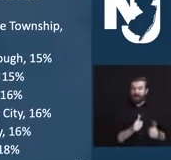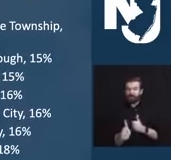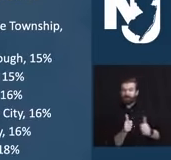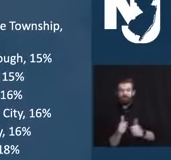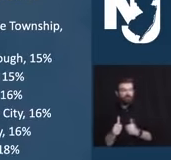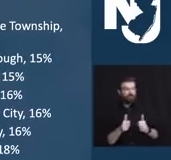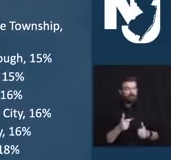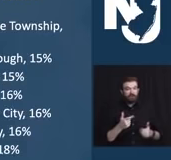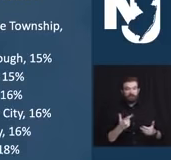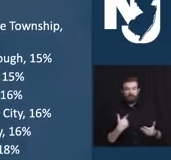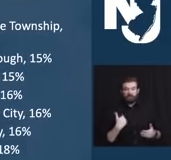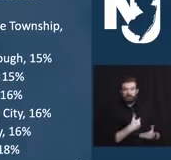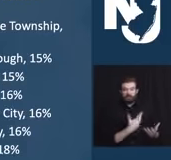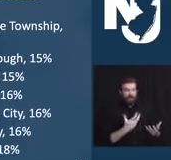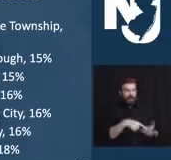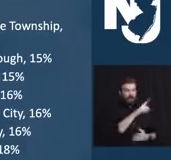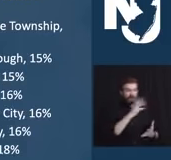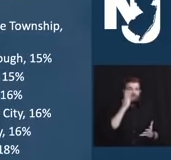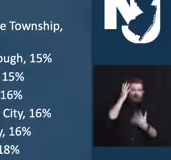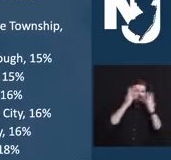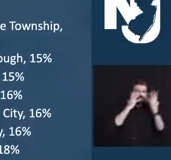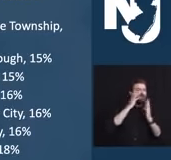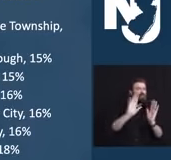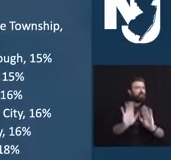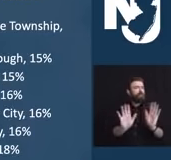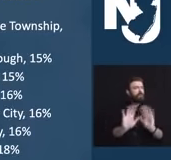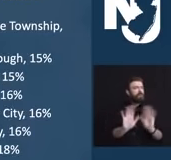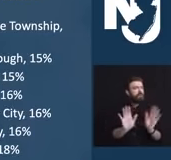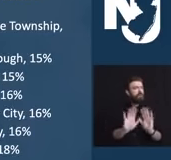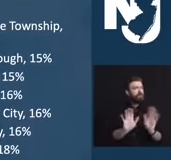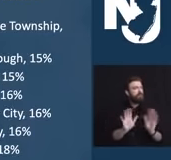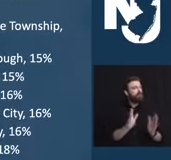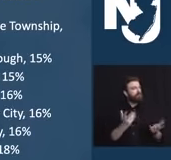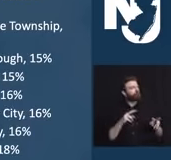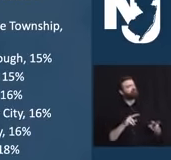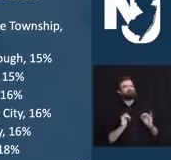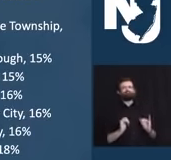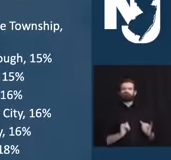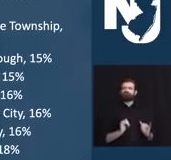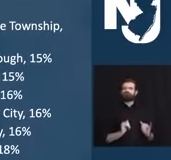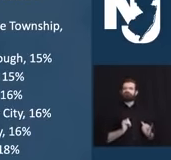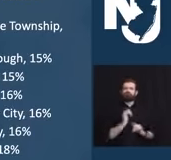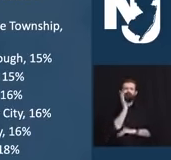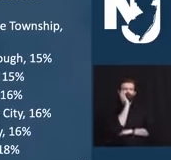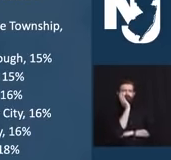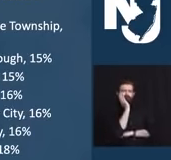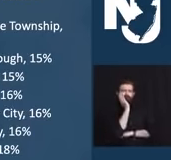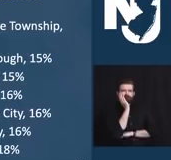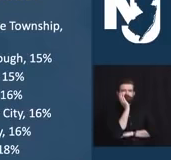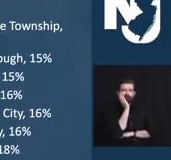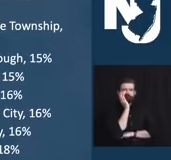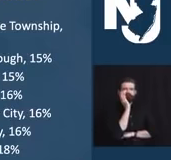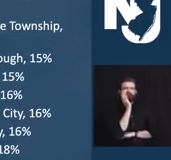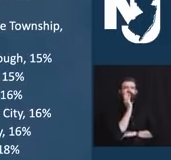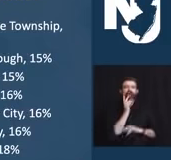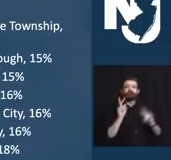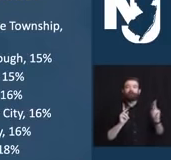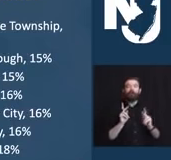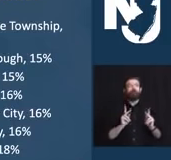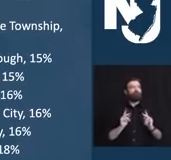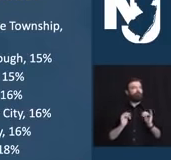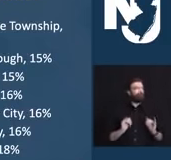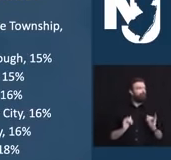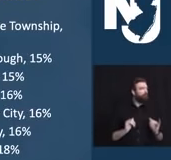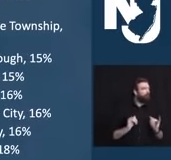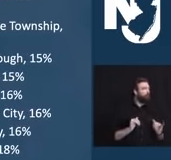these numbers out there for everyone to see is important to ensuring that everyone is working and pulling together. And